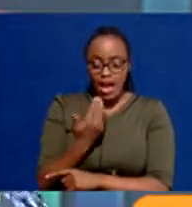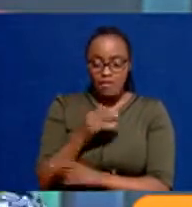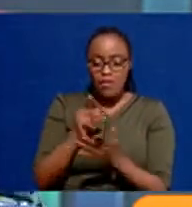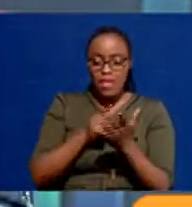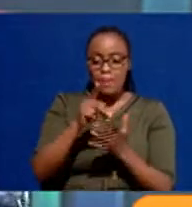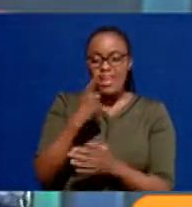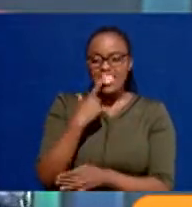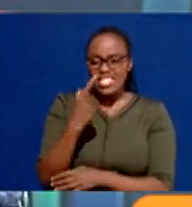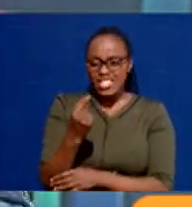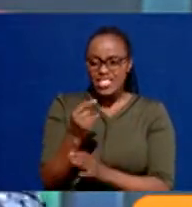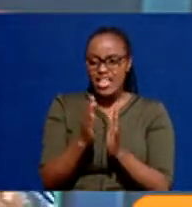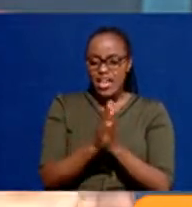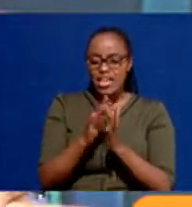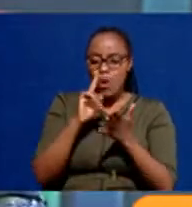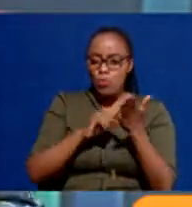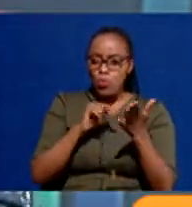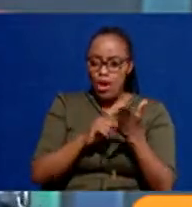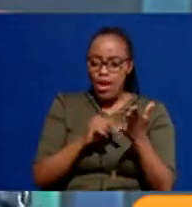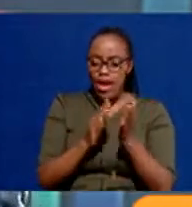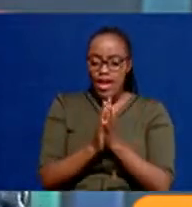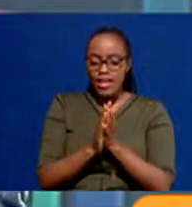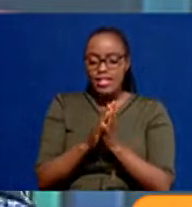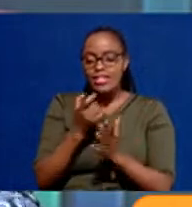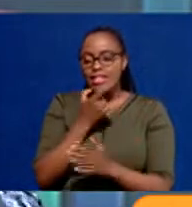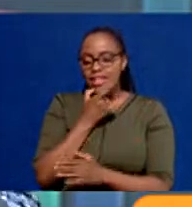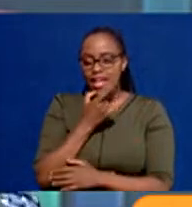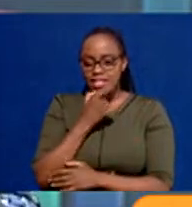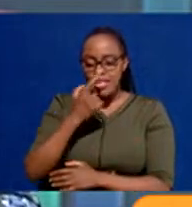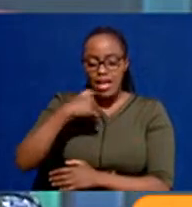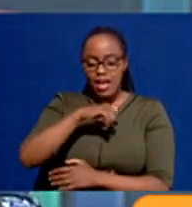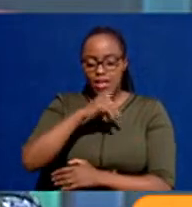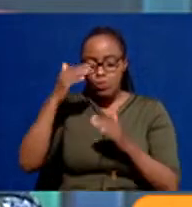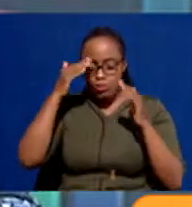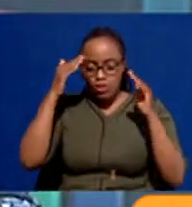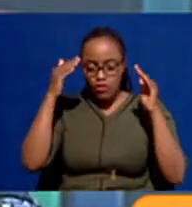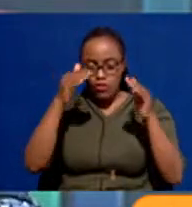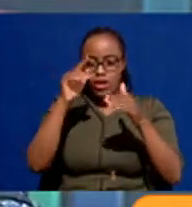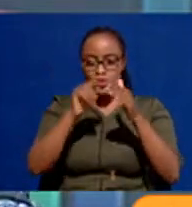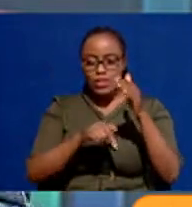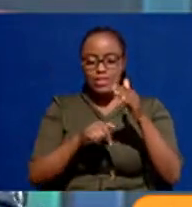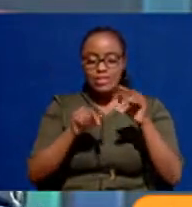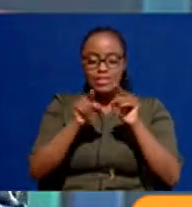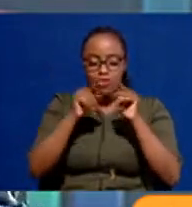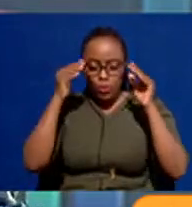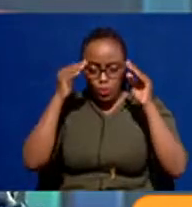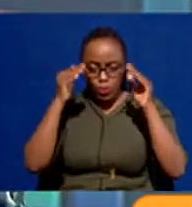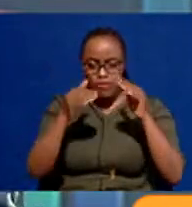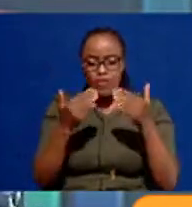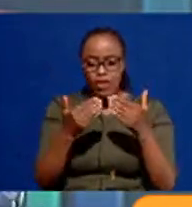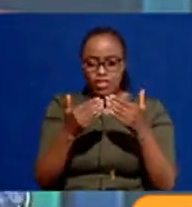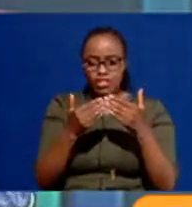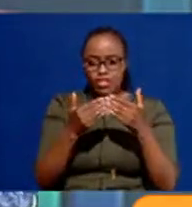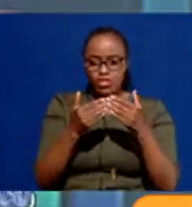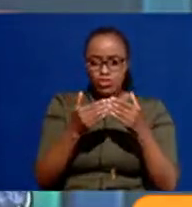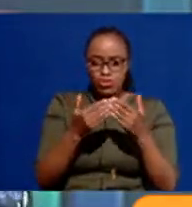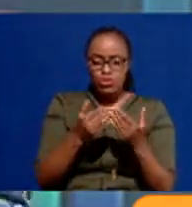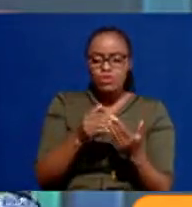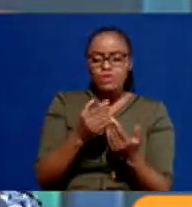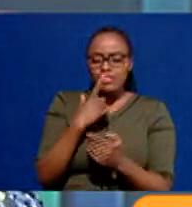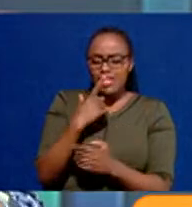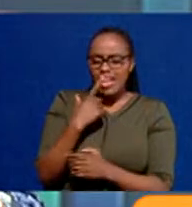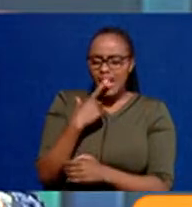rice in Mwea and in Nyanza. We have been looking now, we are now looking at aggregating Ndengu.